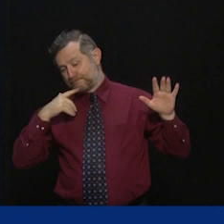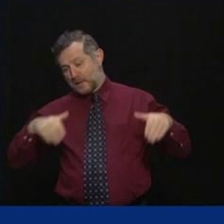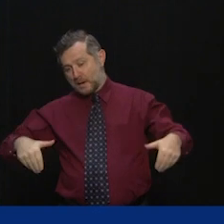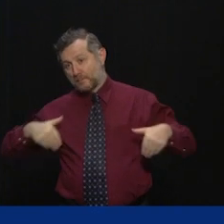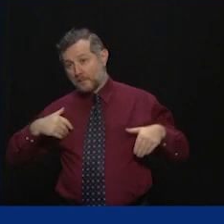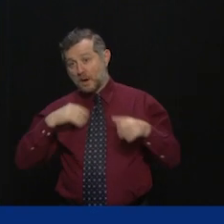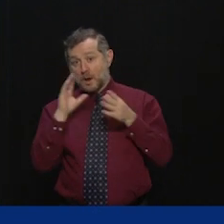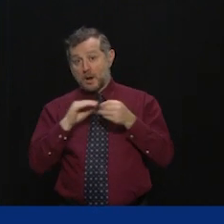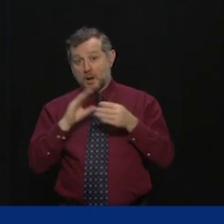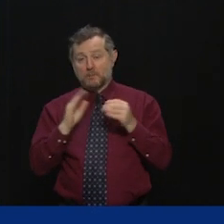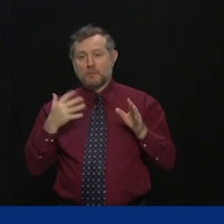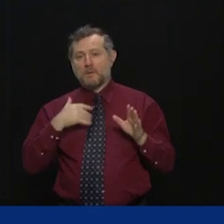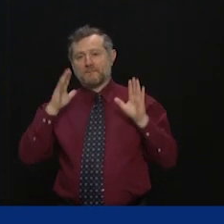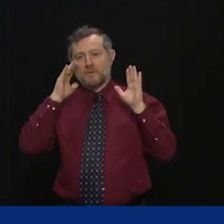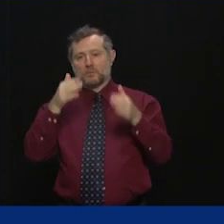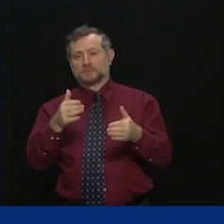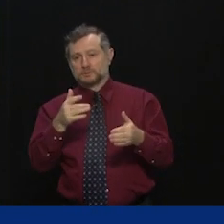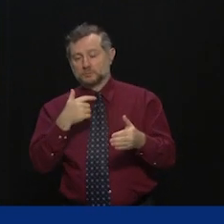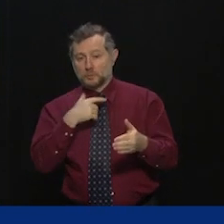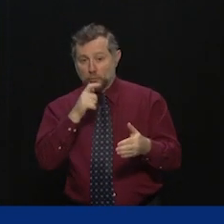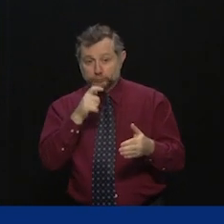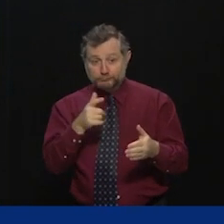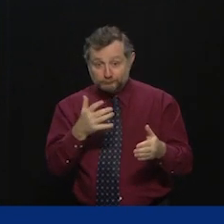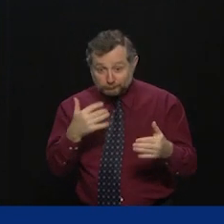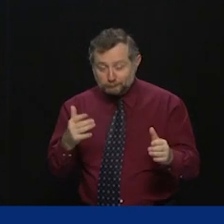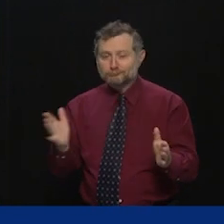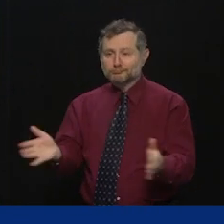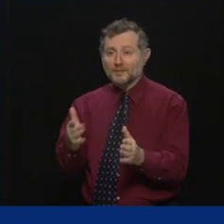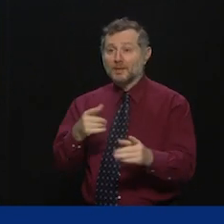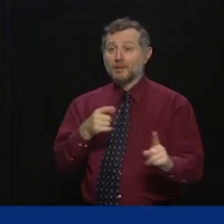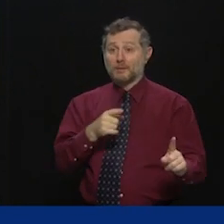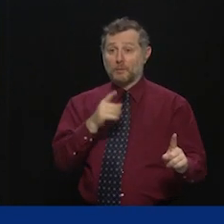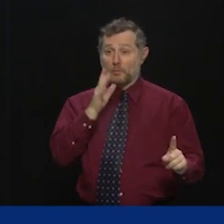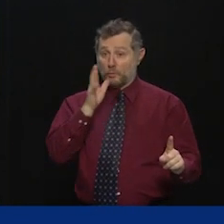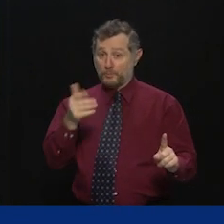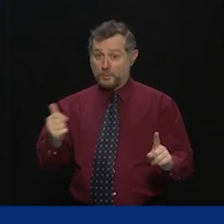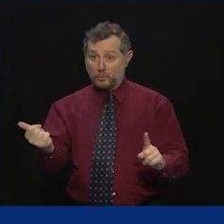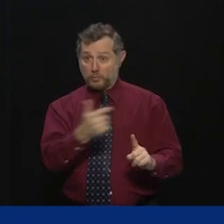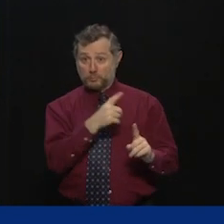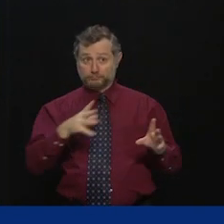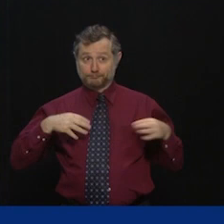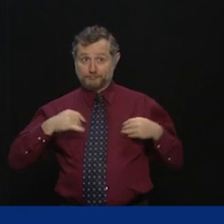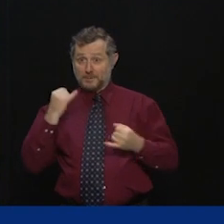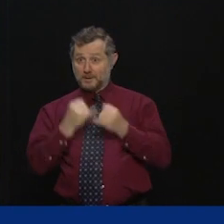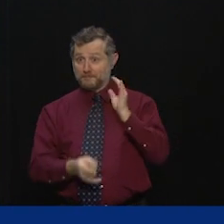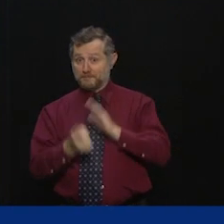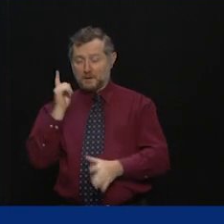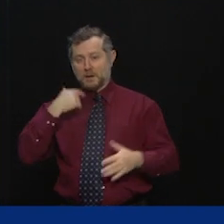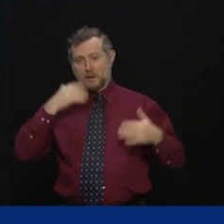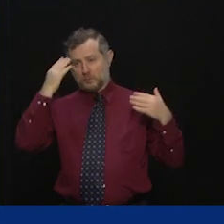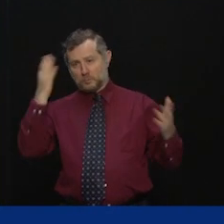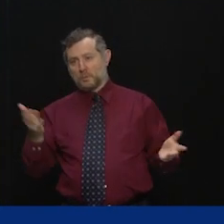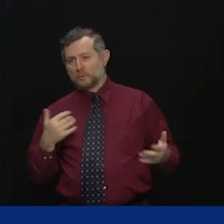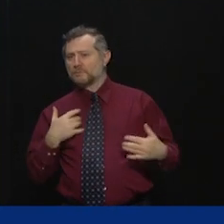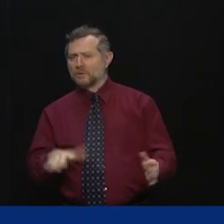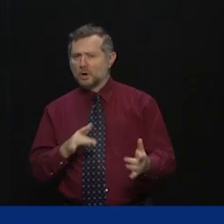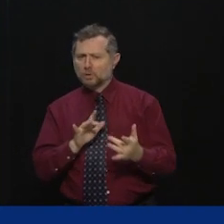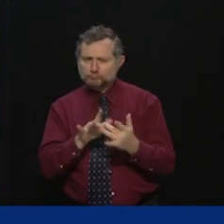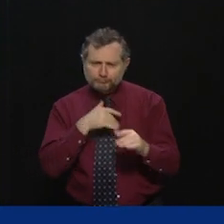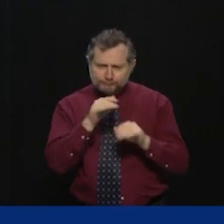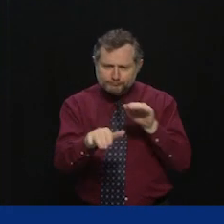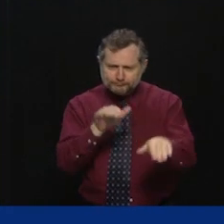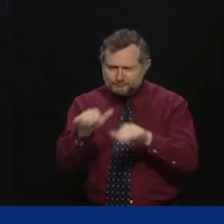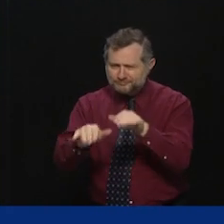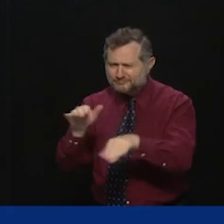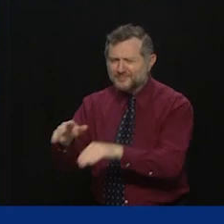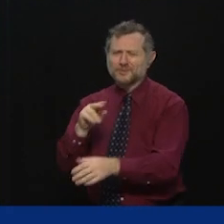attention on because those are the ones I don't know that people are going to change their mind in the final hours. So we've been in contact with the hospitals, in contact with the nursing homes, having